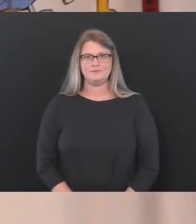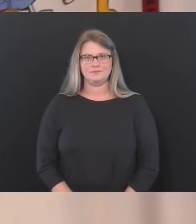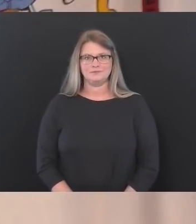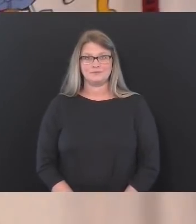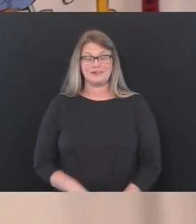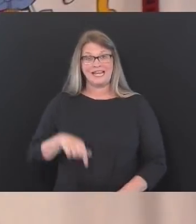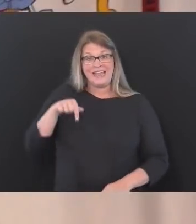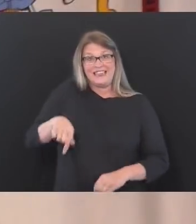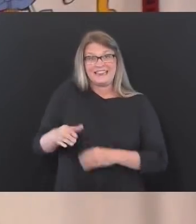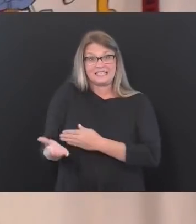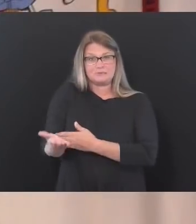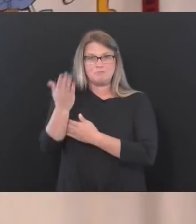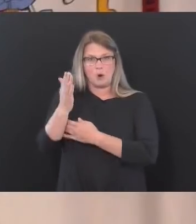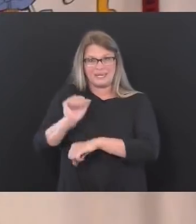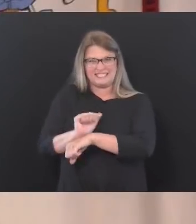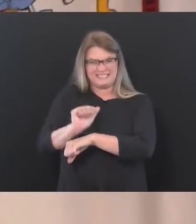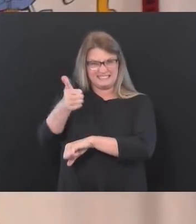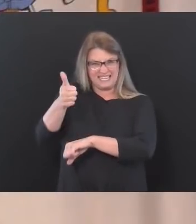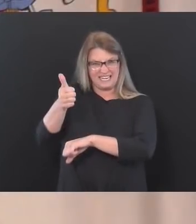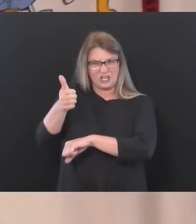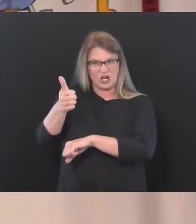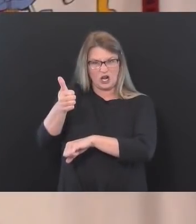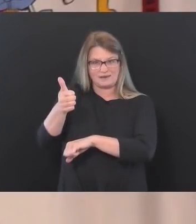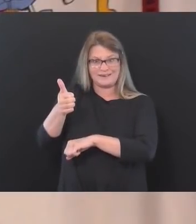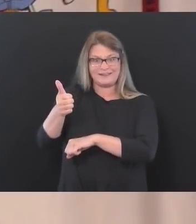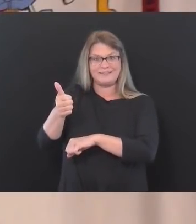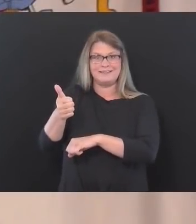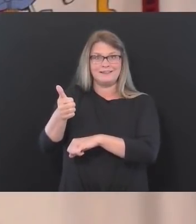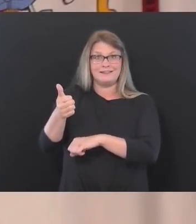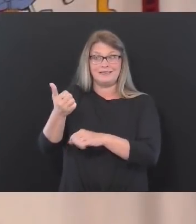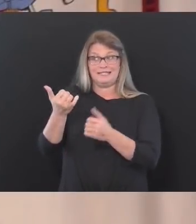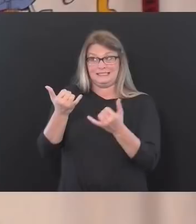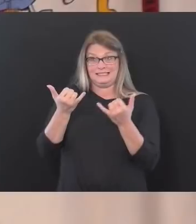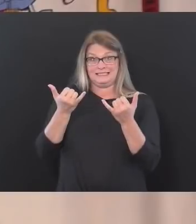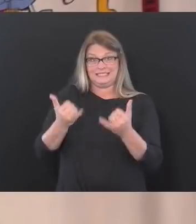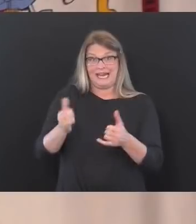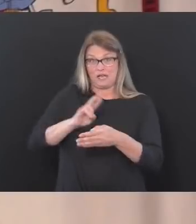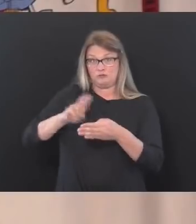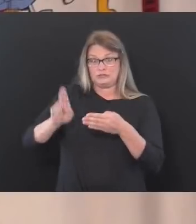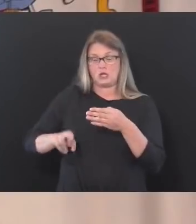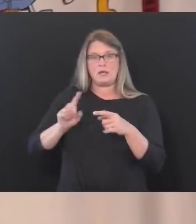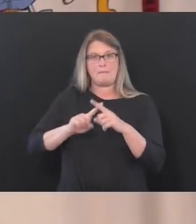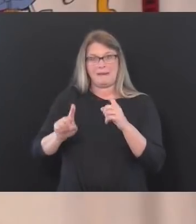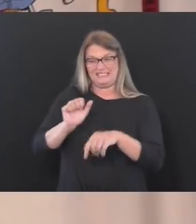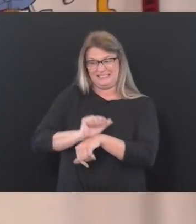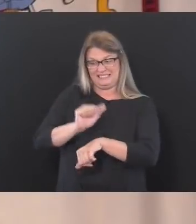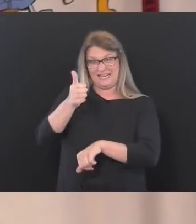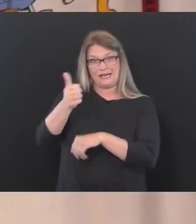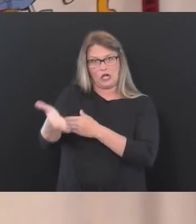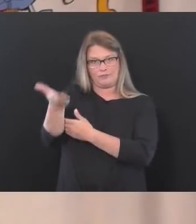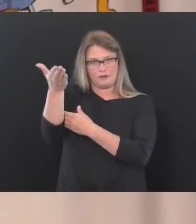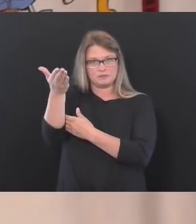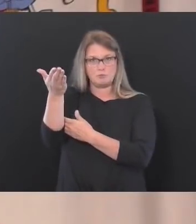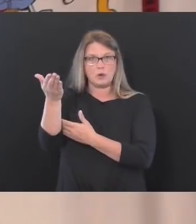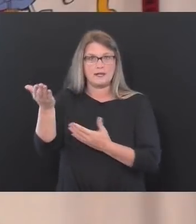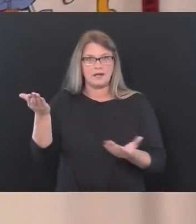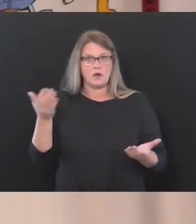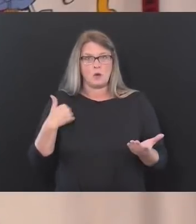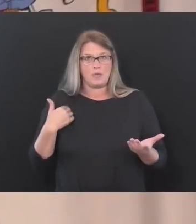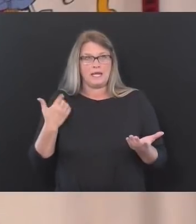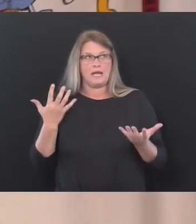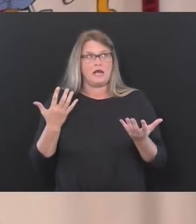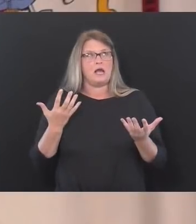This morning at 10 o'clock, and that's after 10 o'clock, that's today's results, but as of 10 o'clock this morning, we